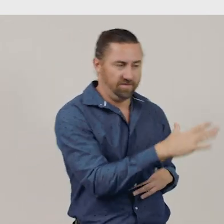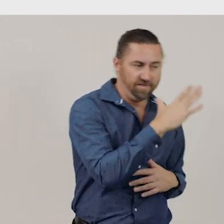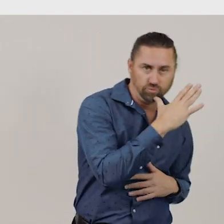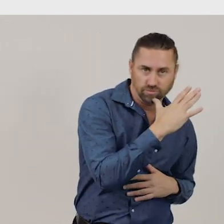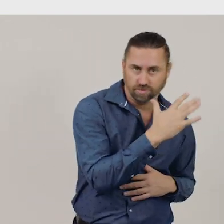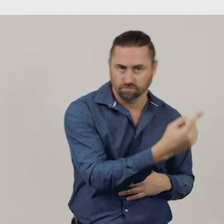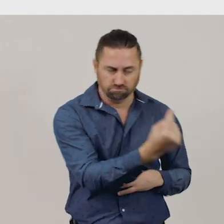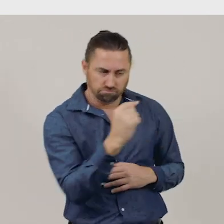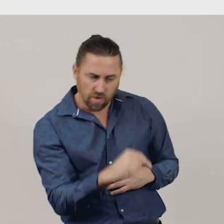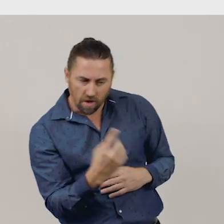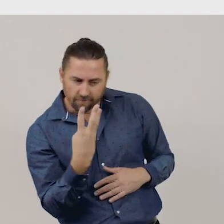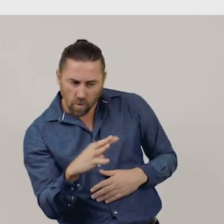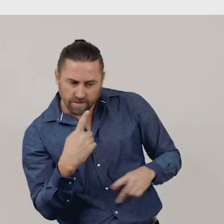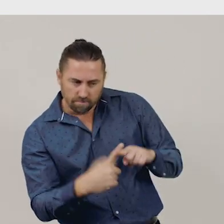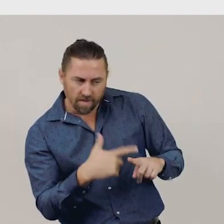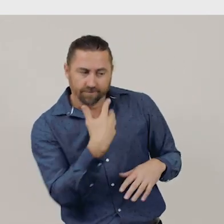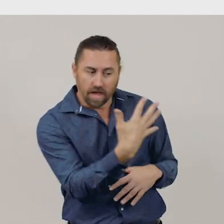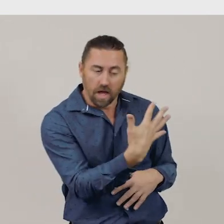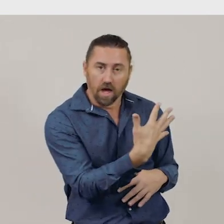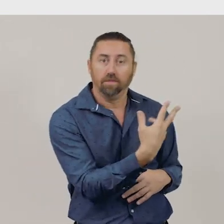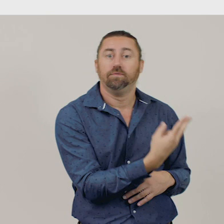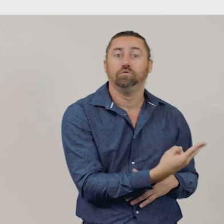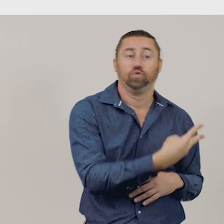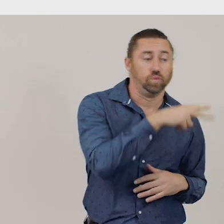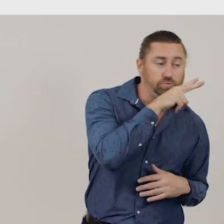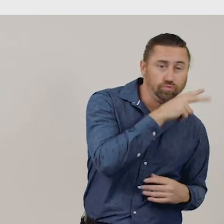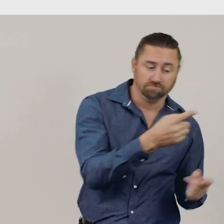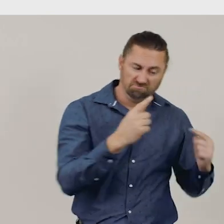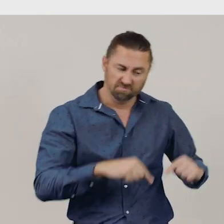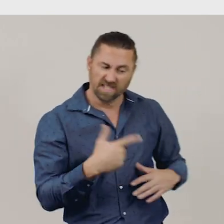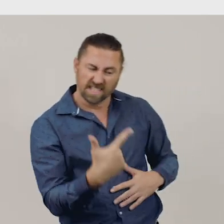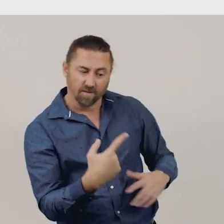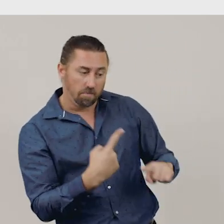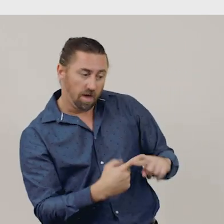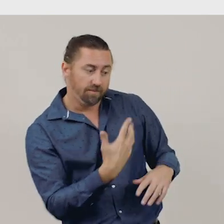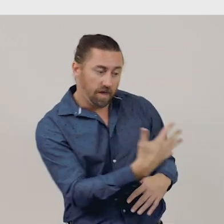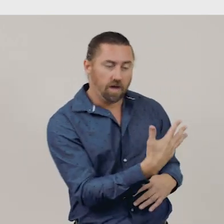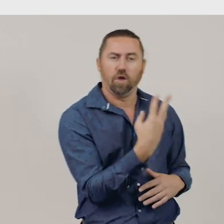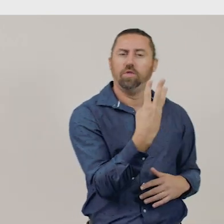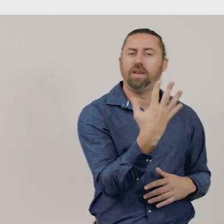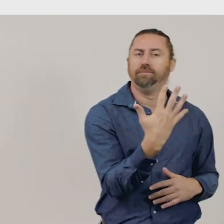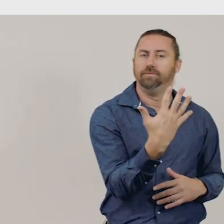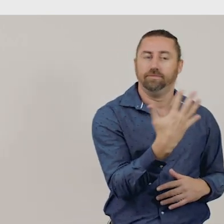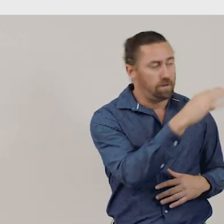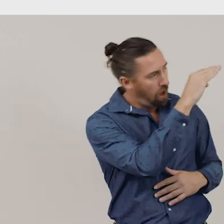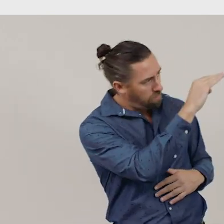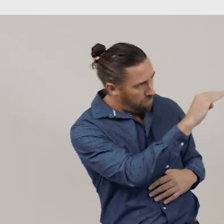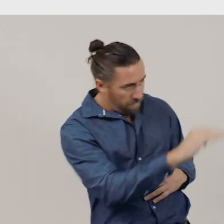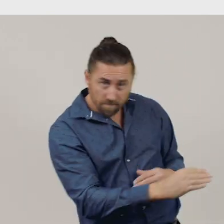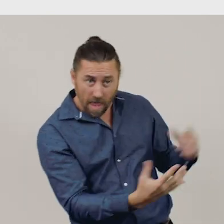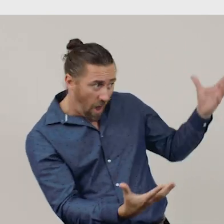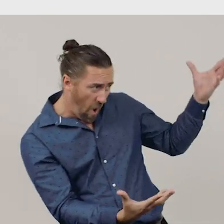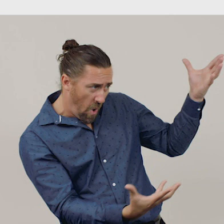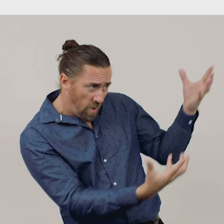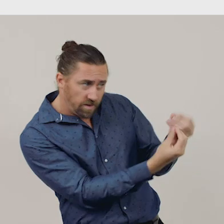1,500. We also know 40 by 5 equals 200 and lastly 7 by 5 is 35. Finally, we add